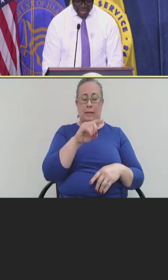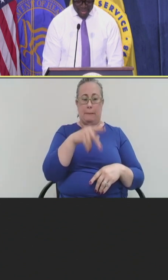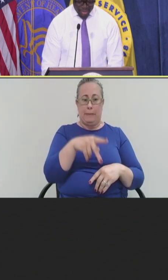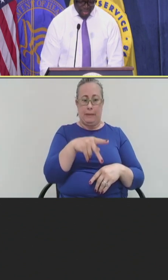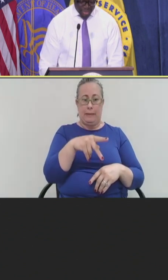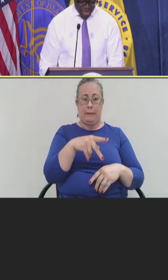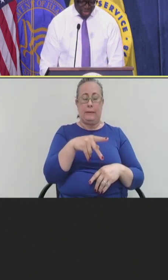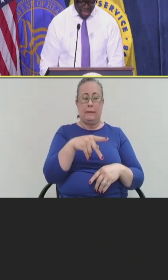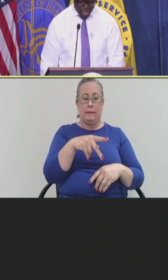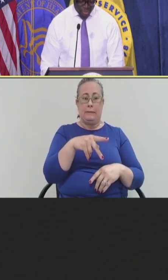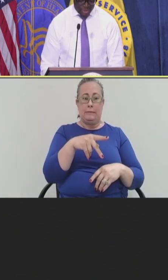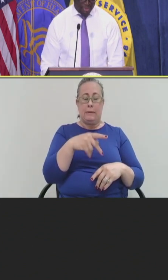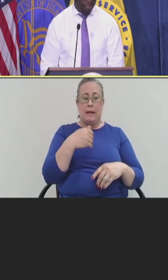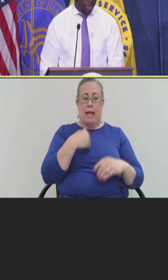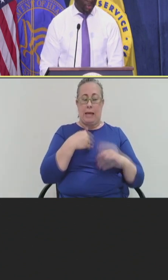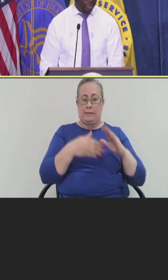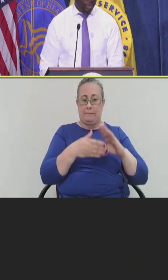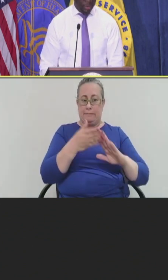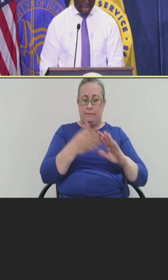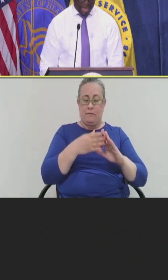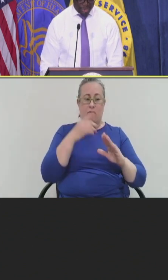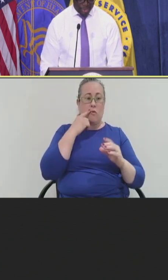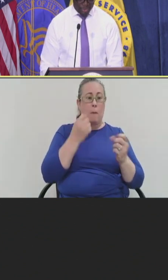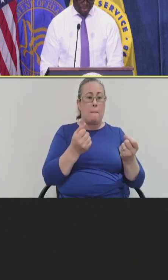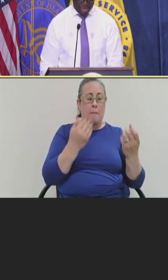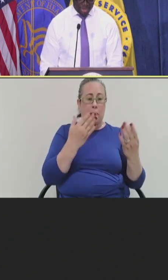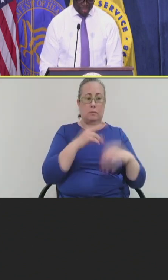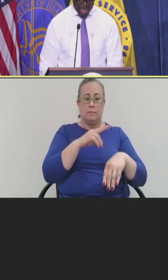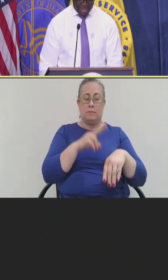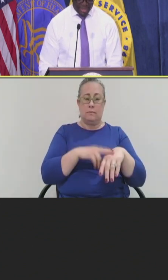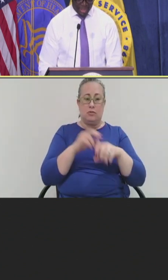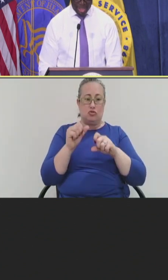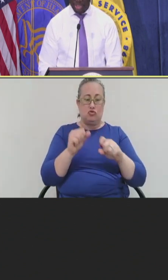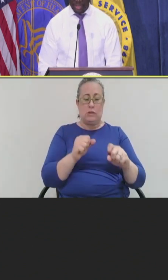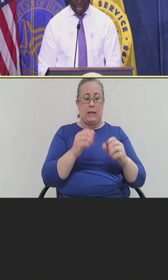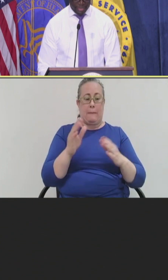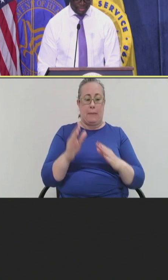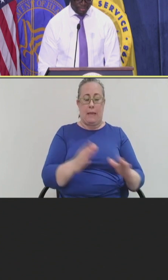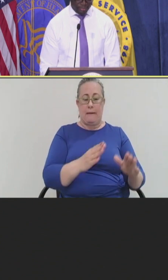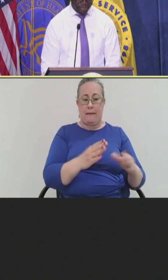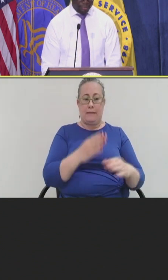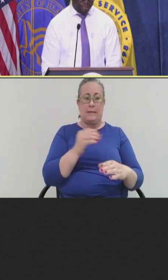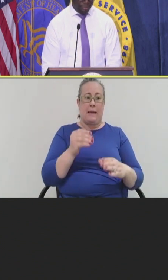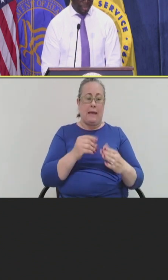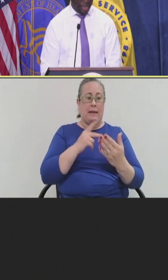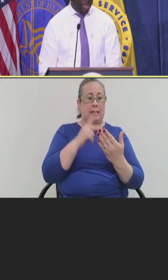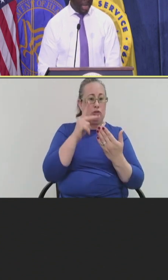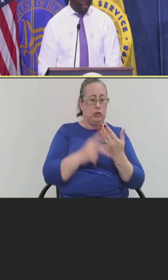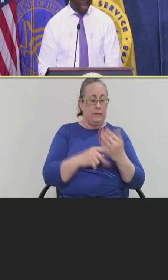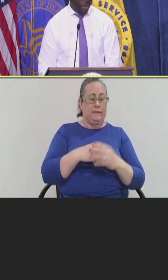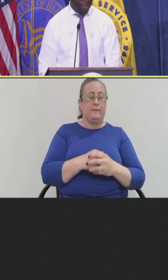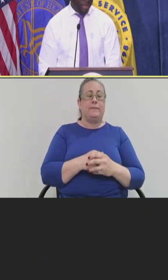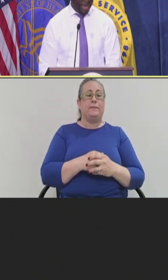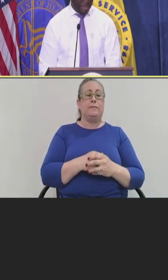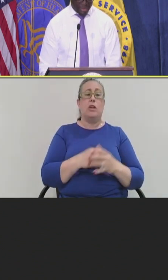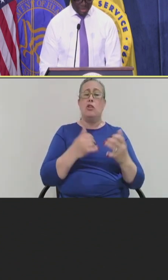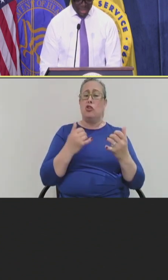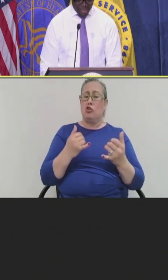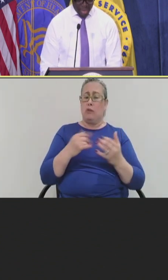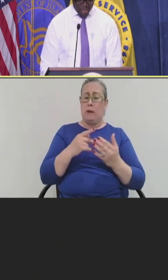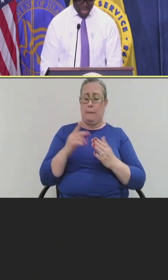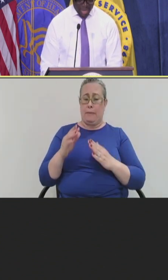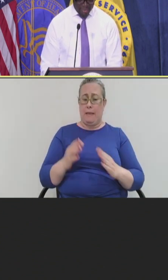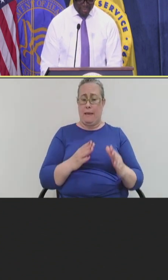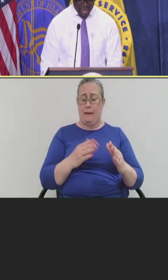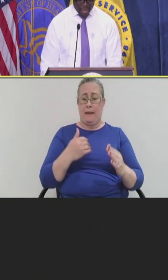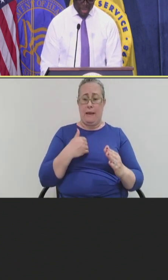development, implementation, and reporting of multiple national strategic plans and initiatives. Now, the current plans that